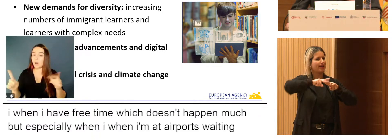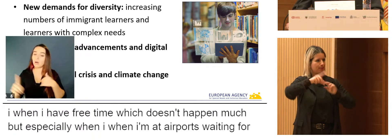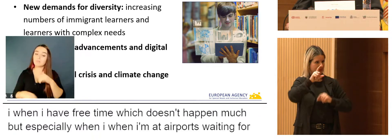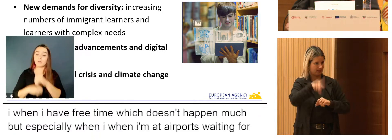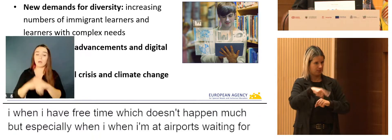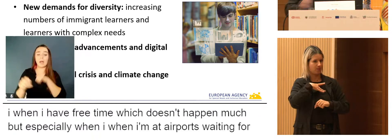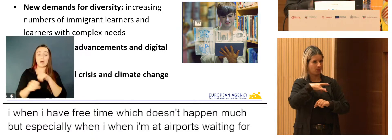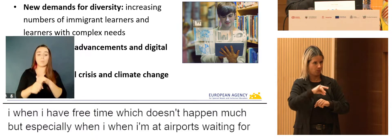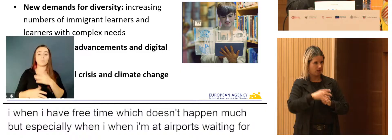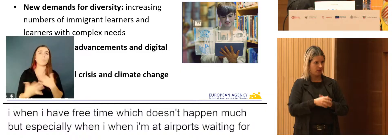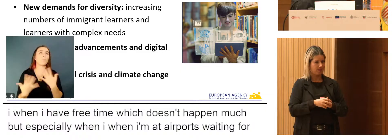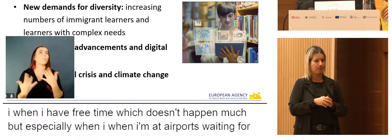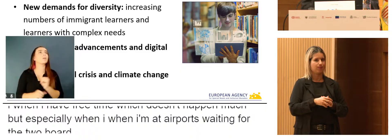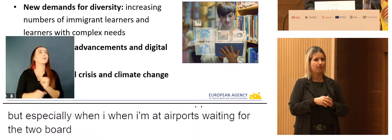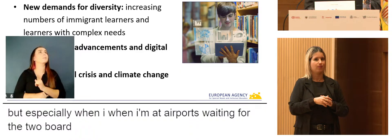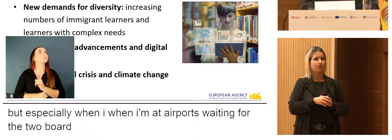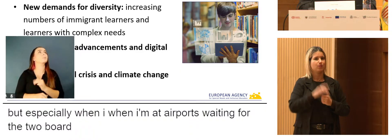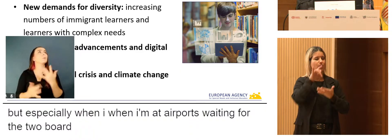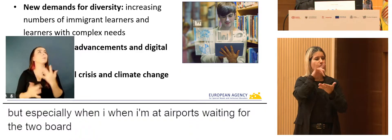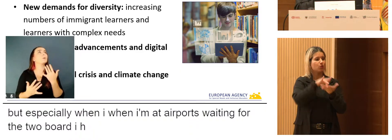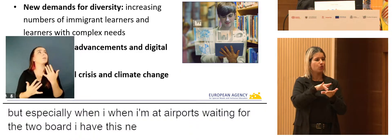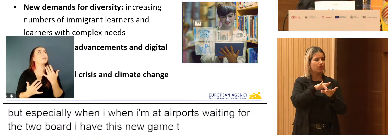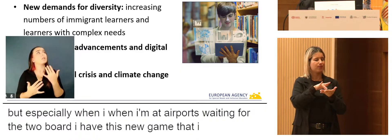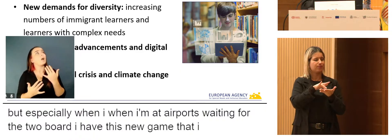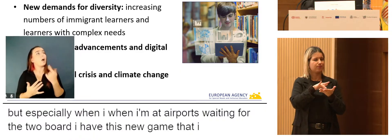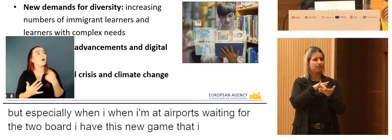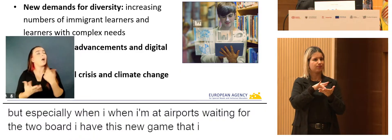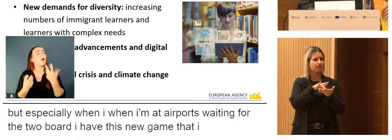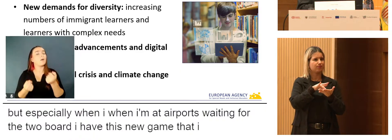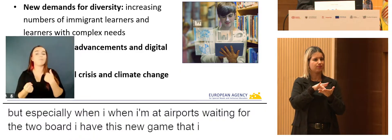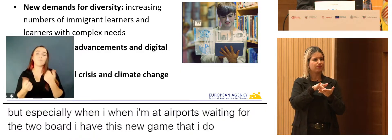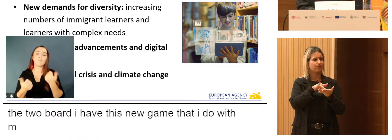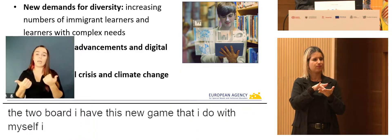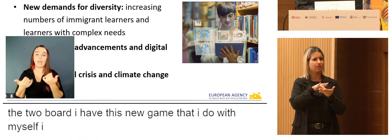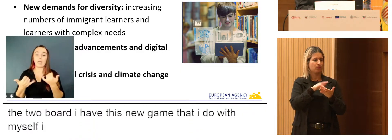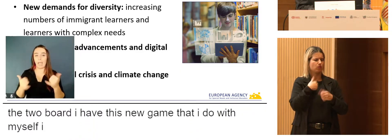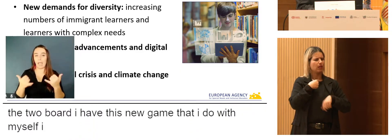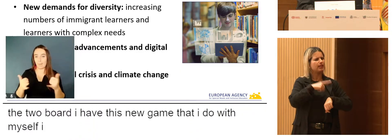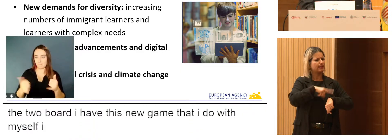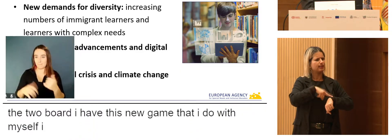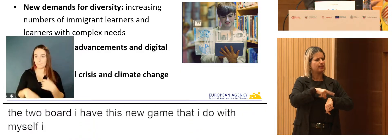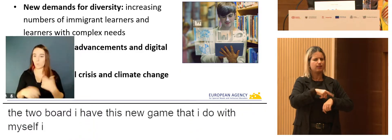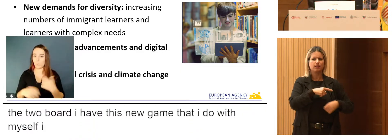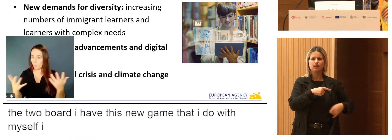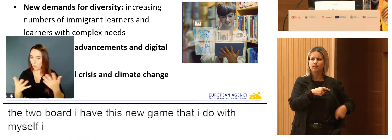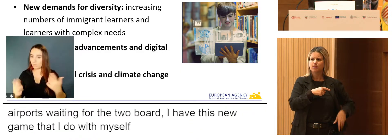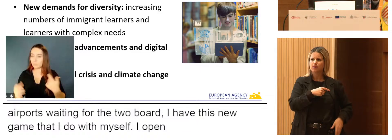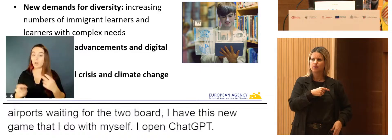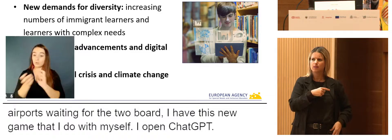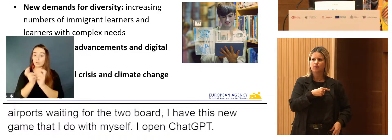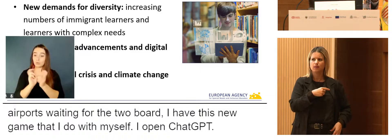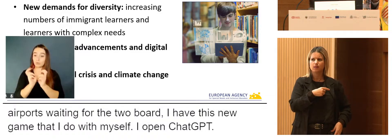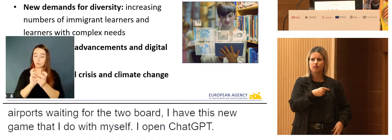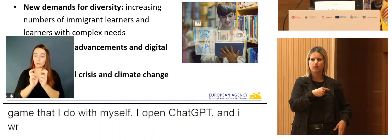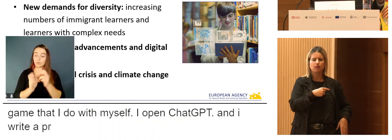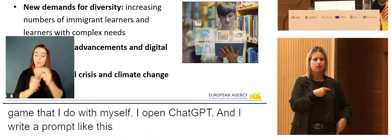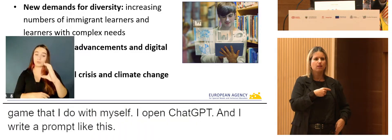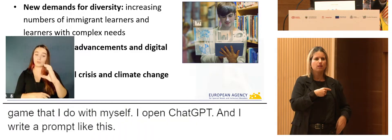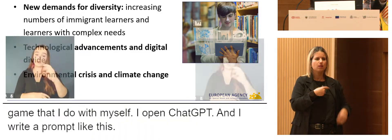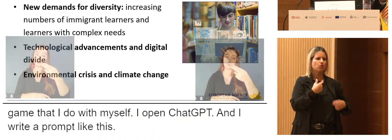board, I have this new game that I do with myself. I open ChatGPT and I write a prompt like